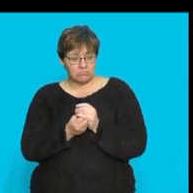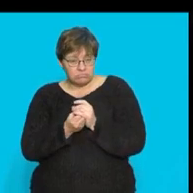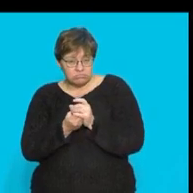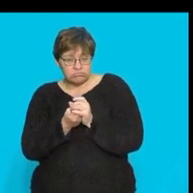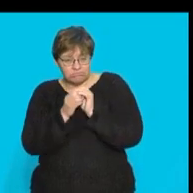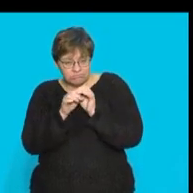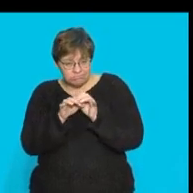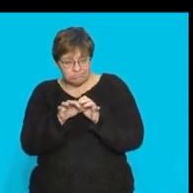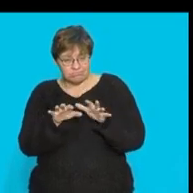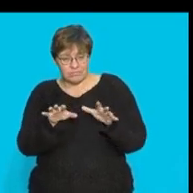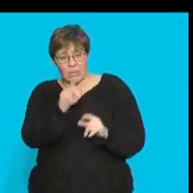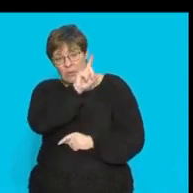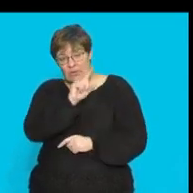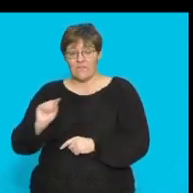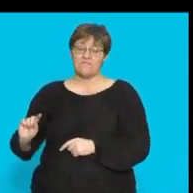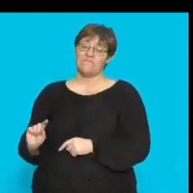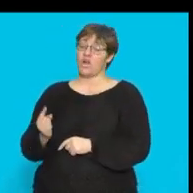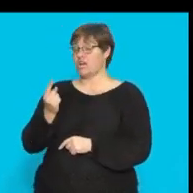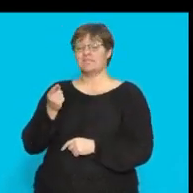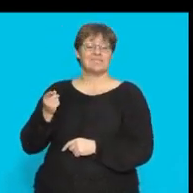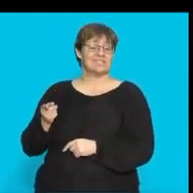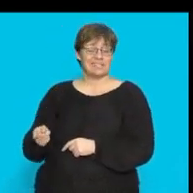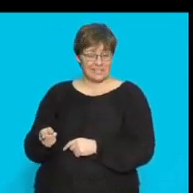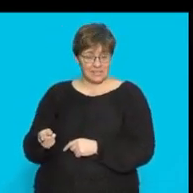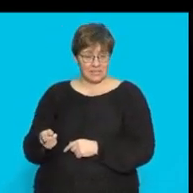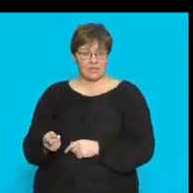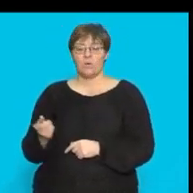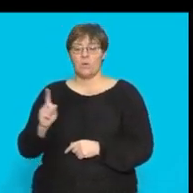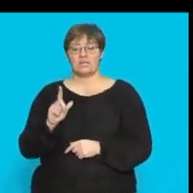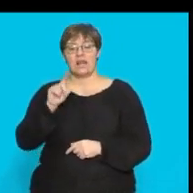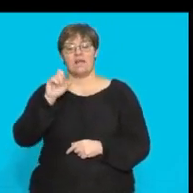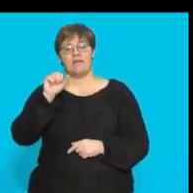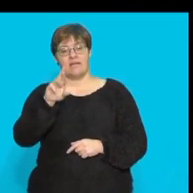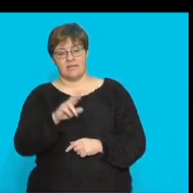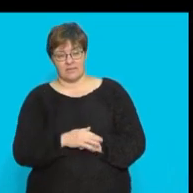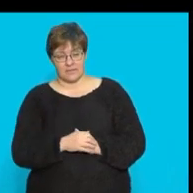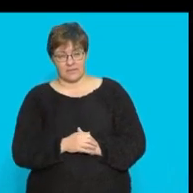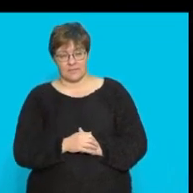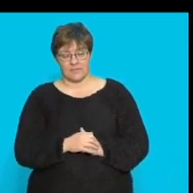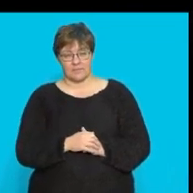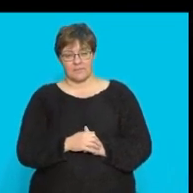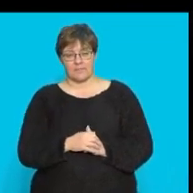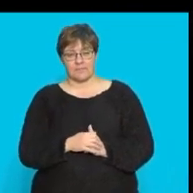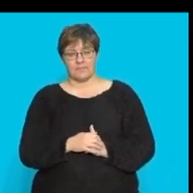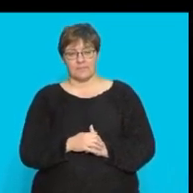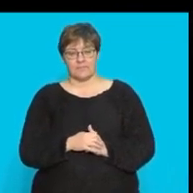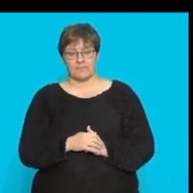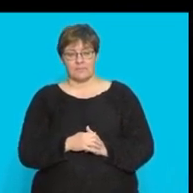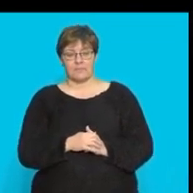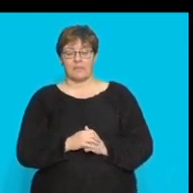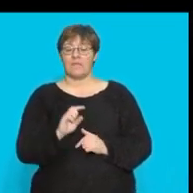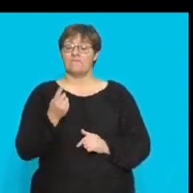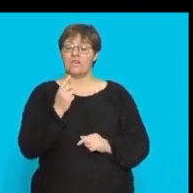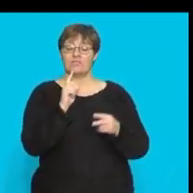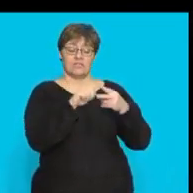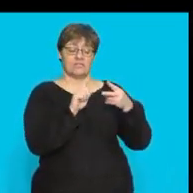right, plasmodium went? The first thing that it entered into the body is the liver. Right, so the first